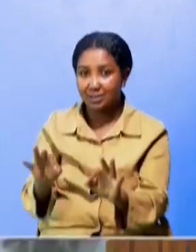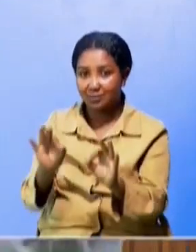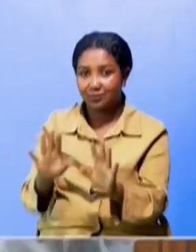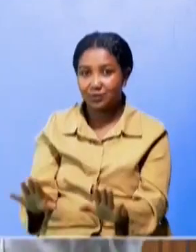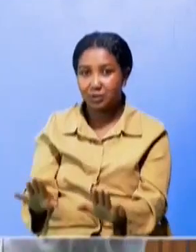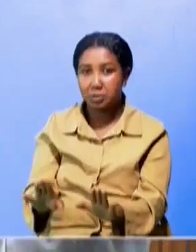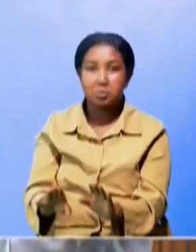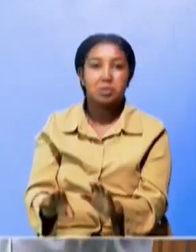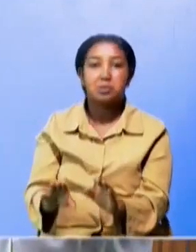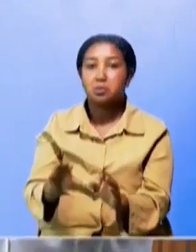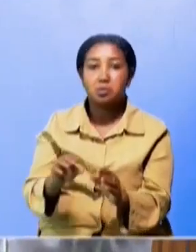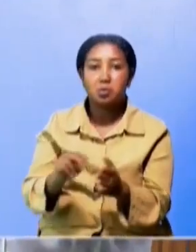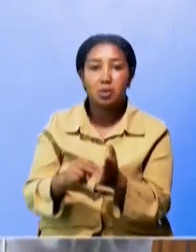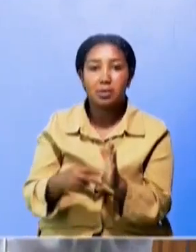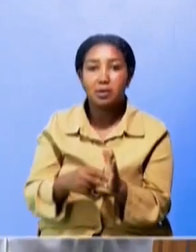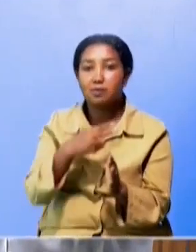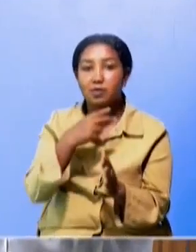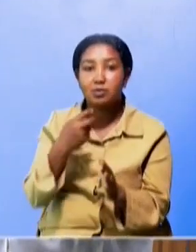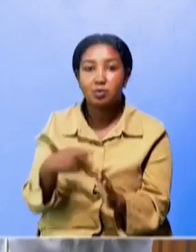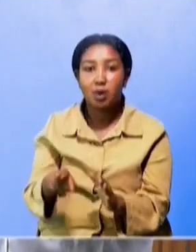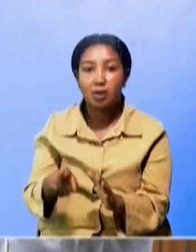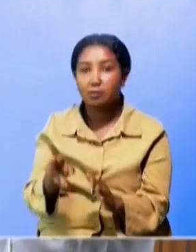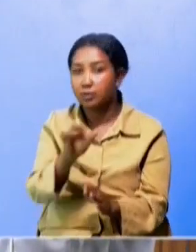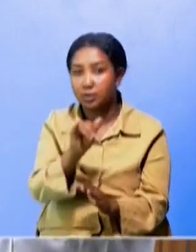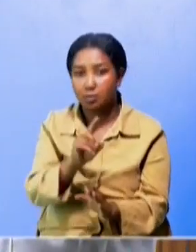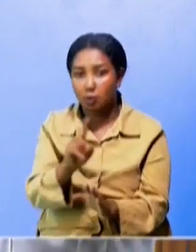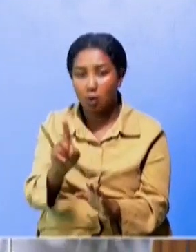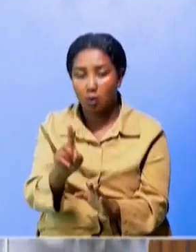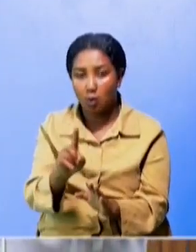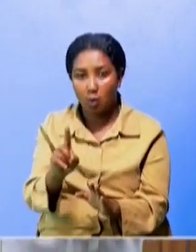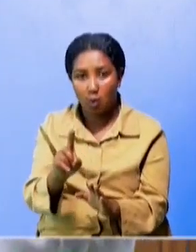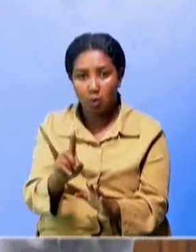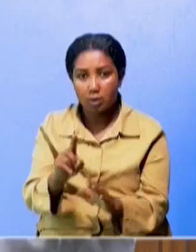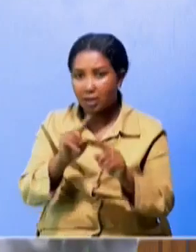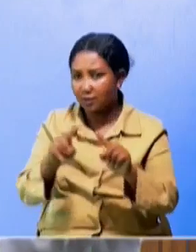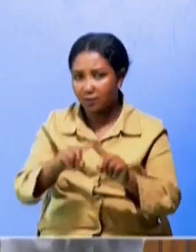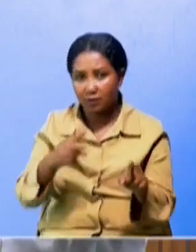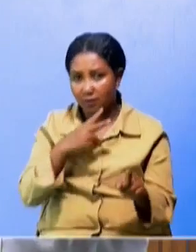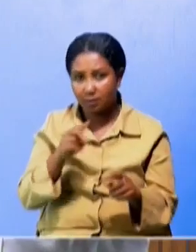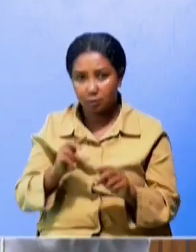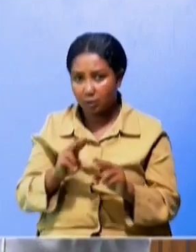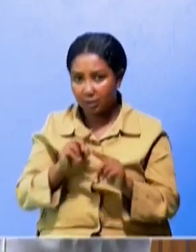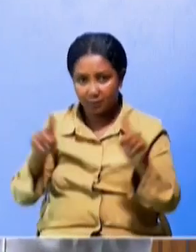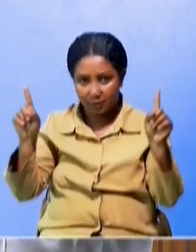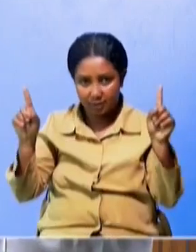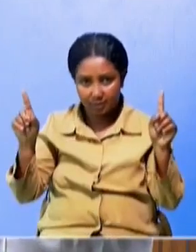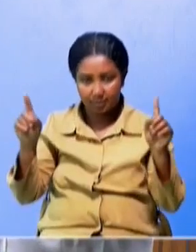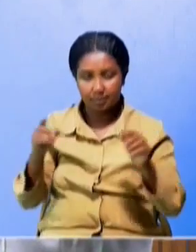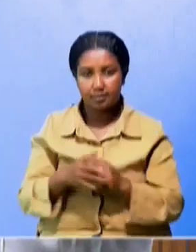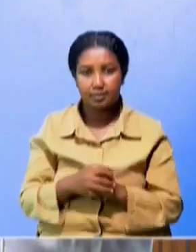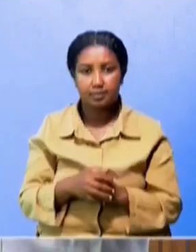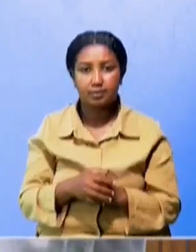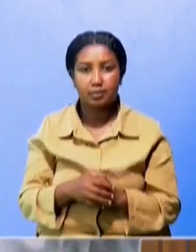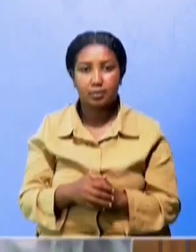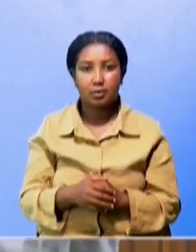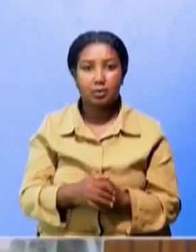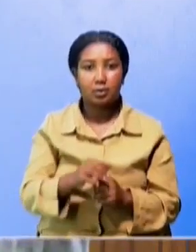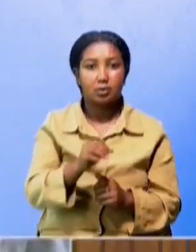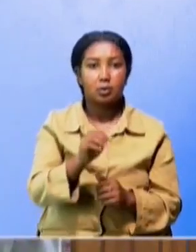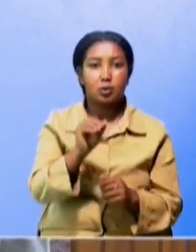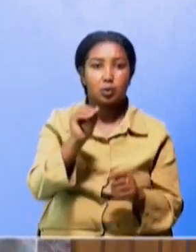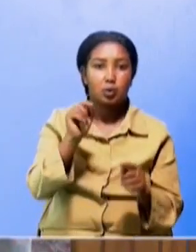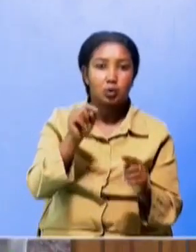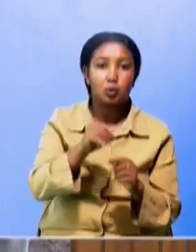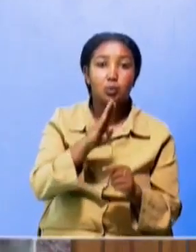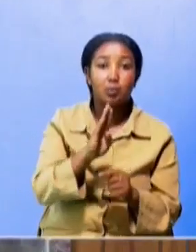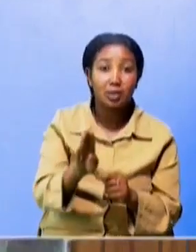But we don't mean that these verbs are the same. No, they are not. They are different. Okay? Yeah, two V1 verbs